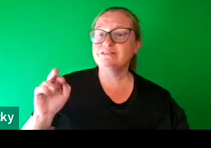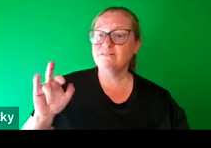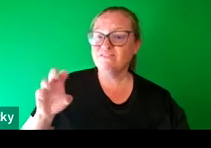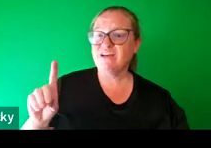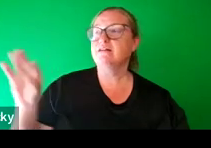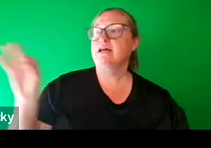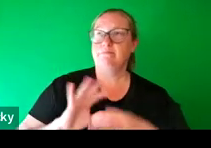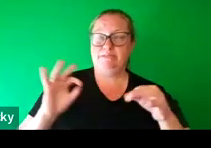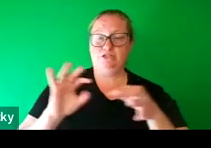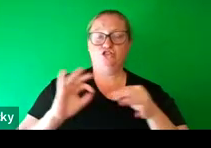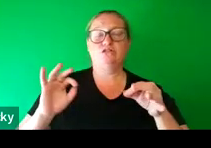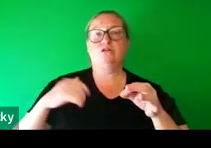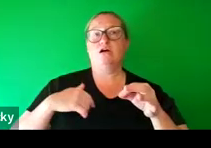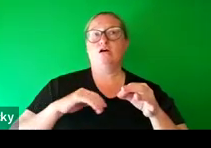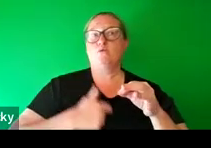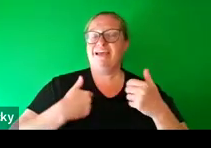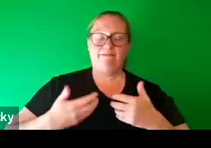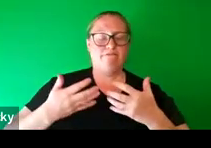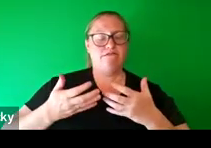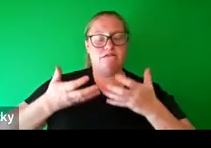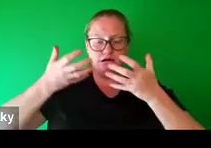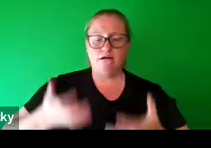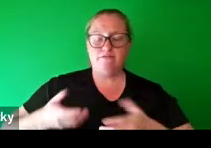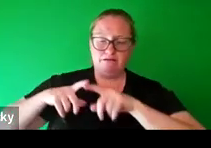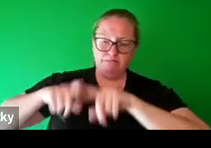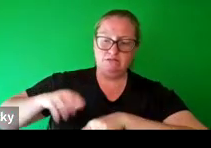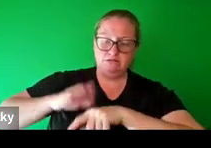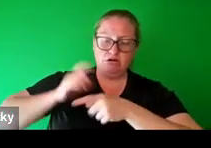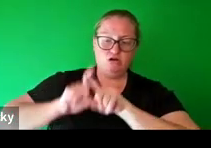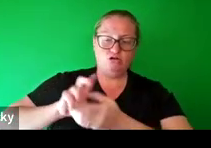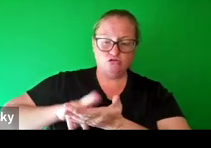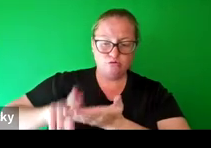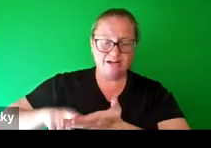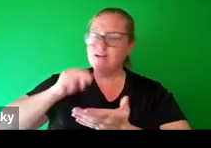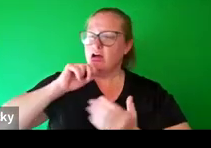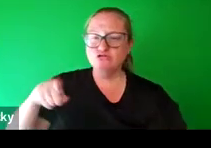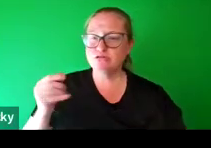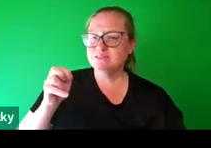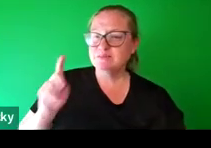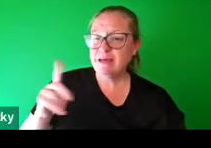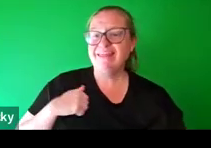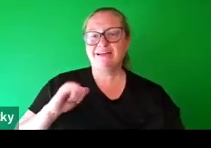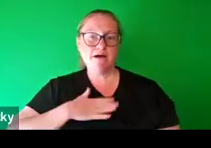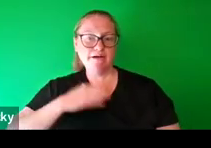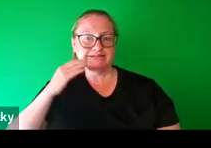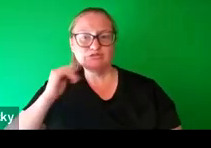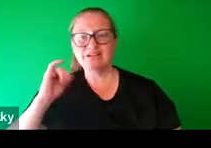wasn't specific to SPED. That's my wheelhouse. That's what I understand. So that's why I use that example. But